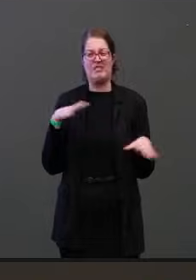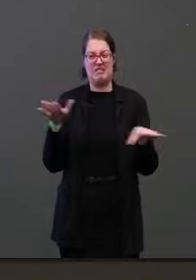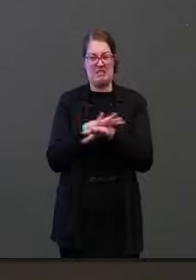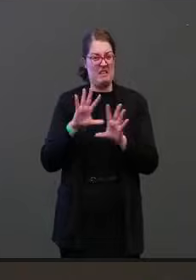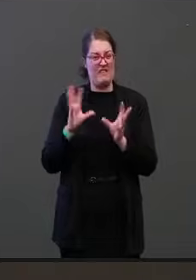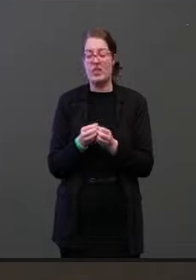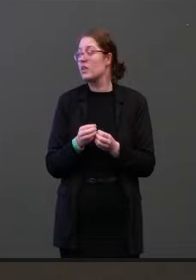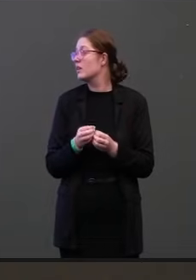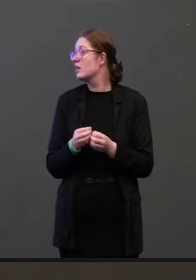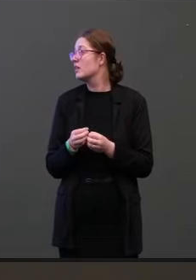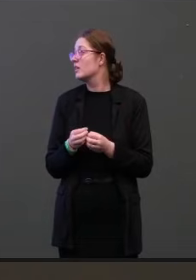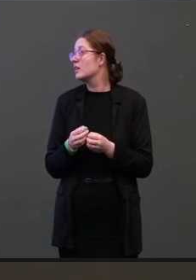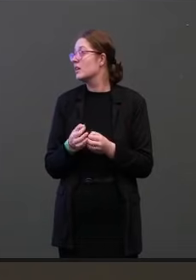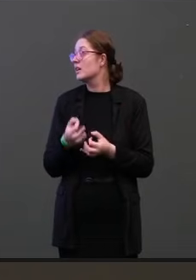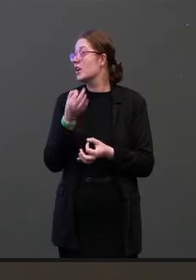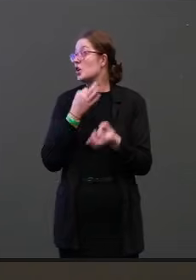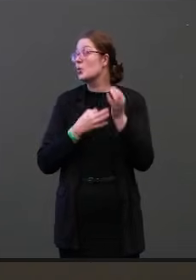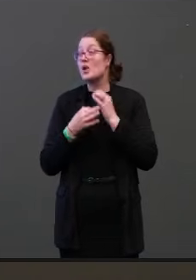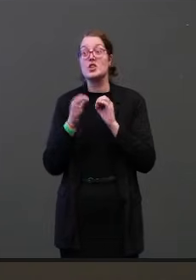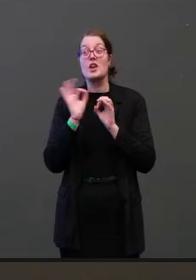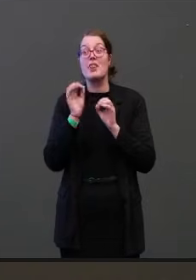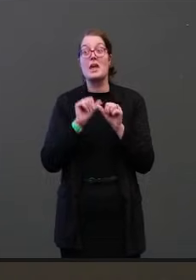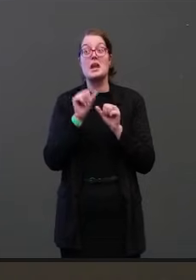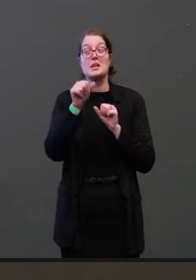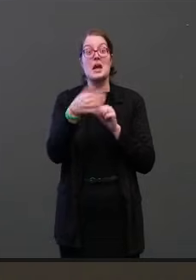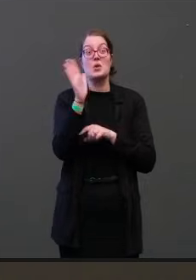does make moving to the next talk easier, but do.